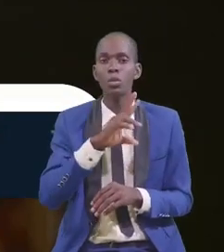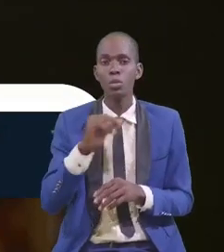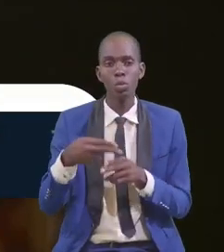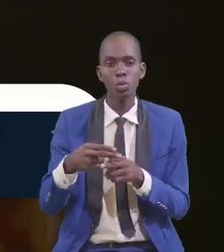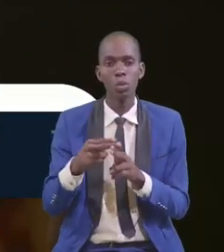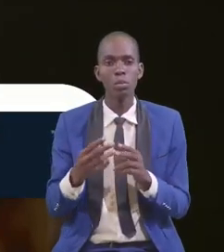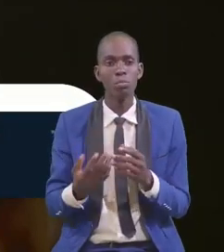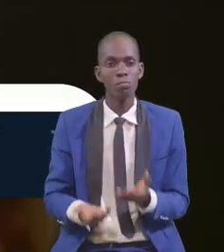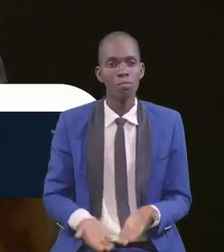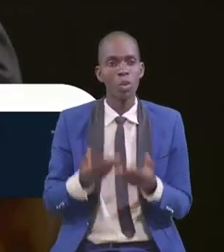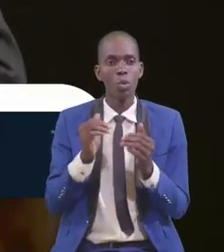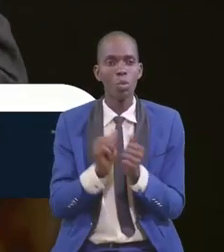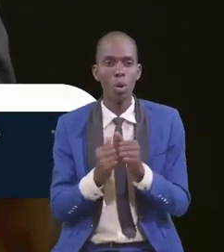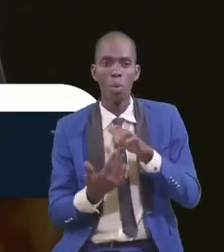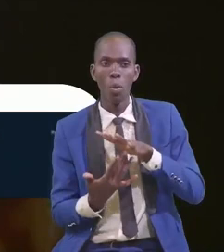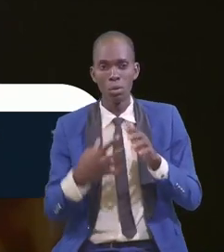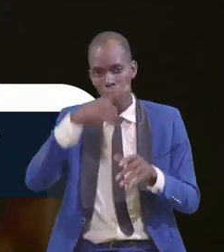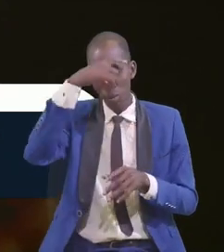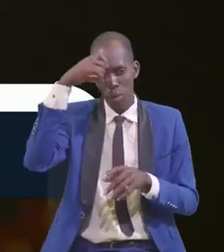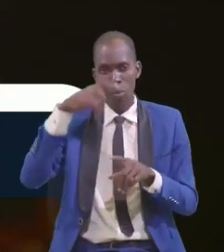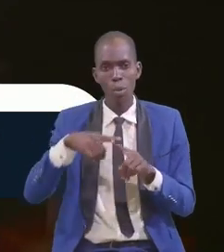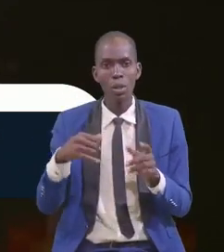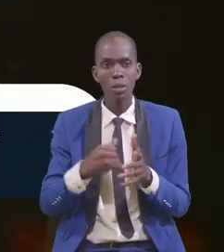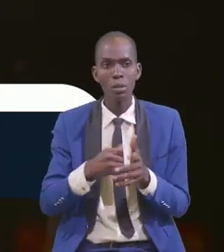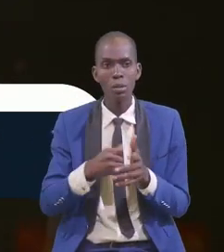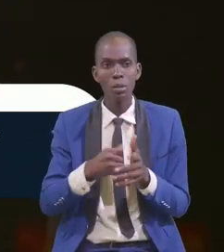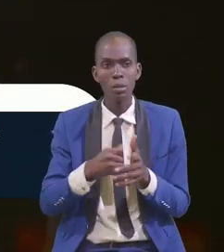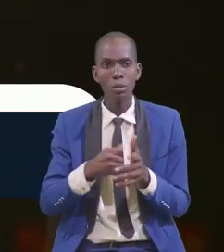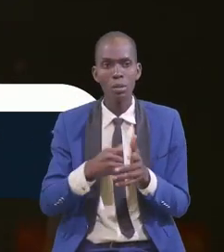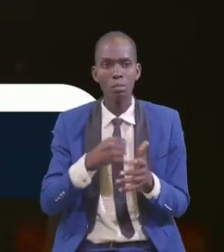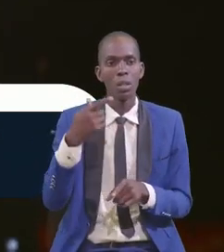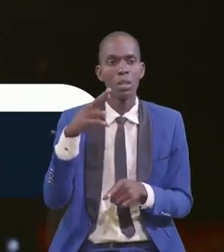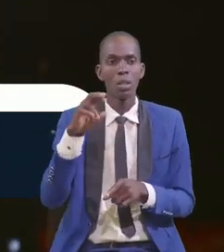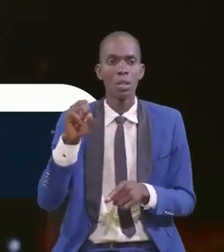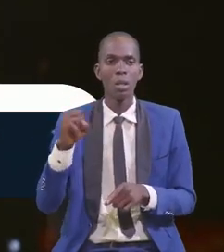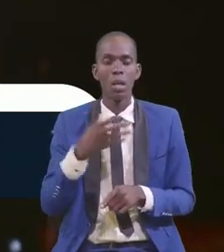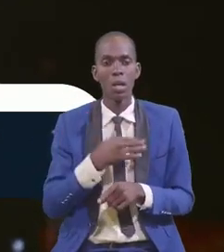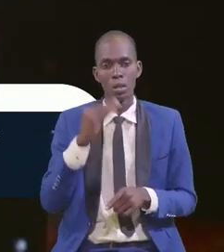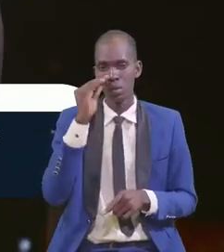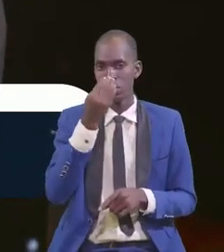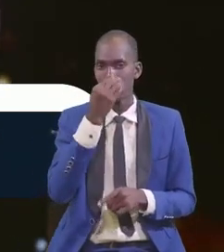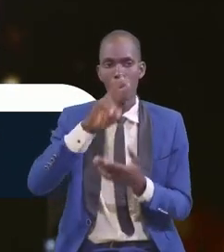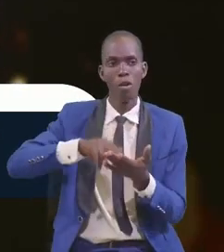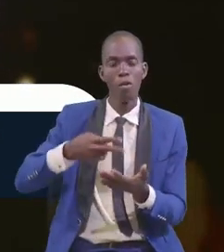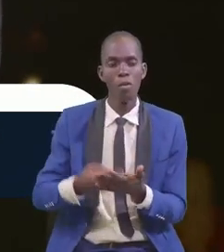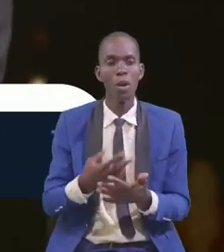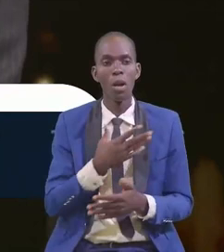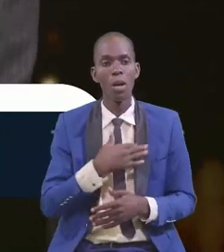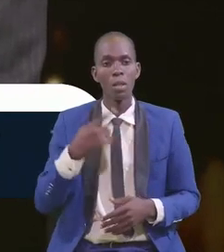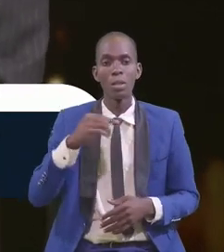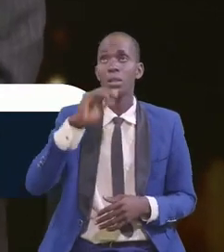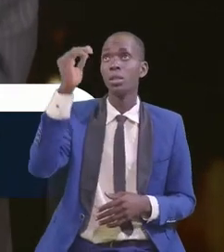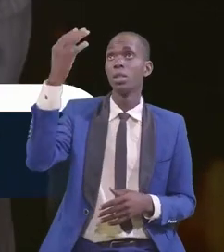it withereth the grass, and the flower thereof falleth, and the grace,